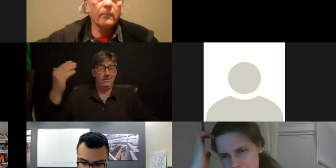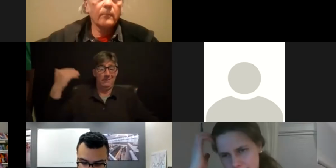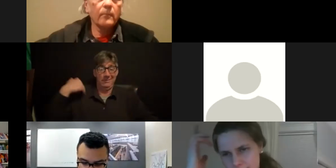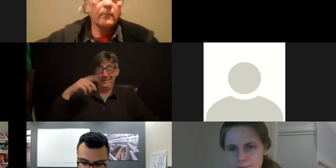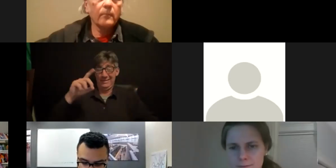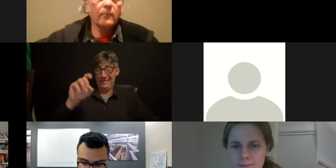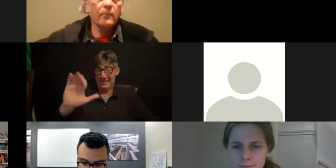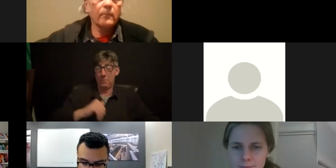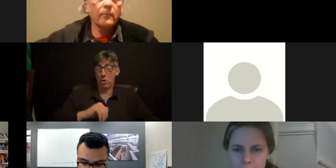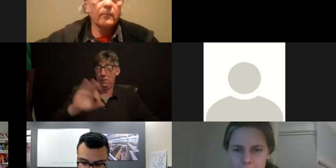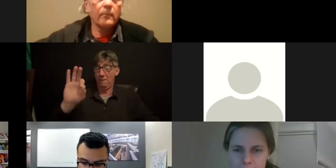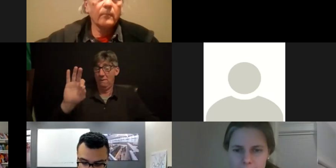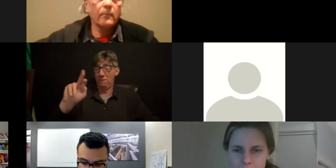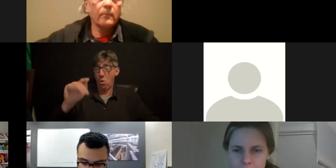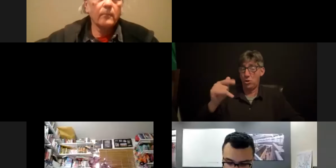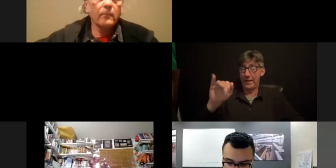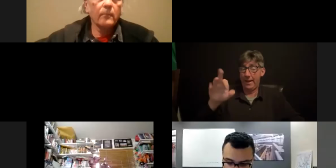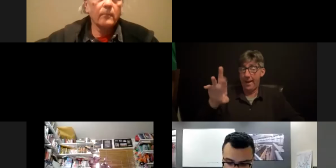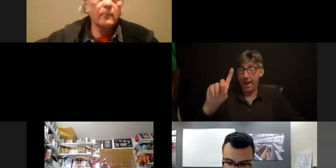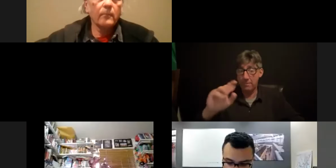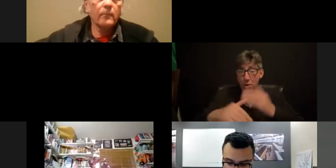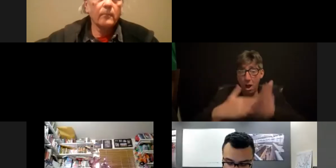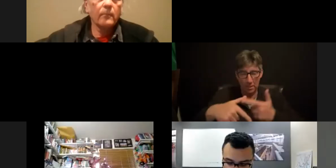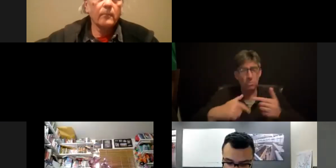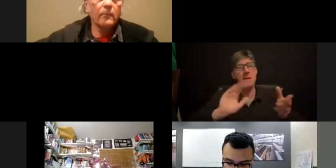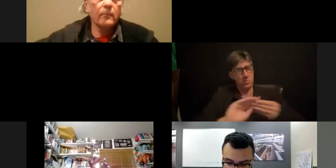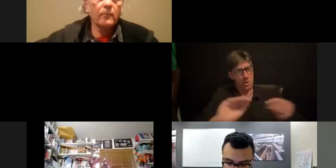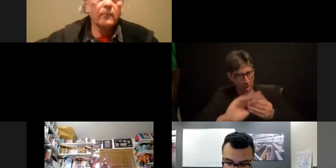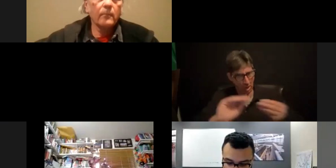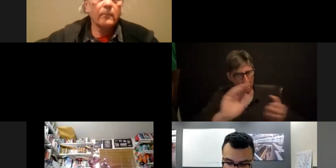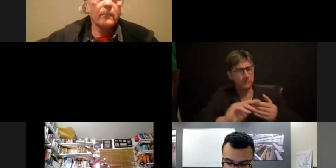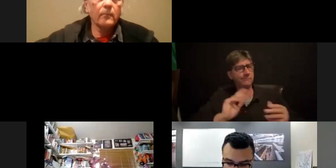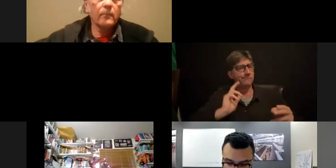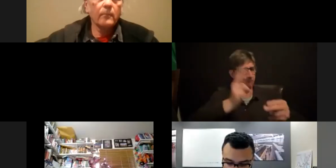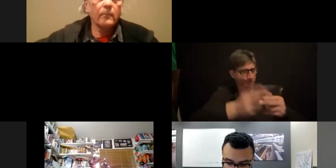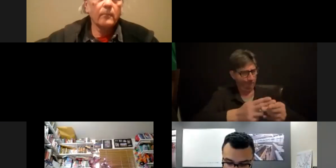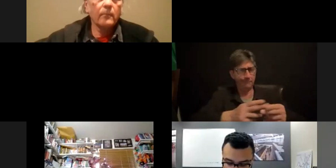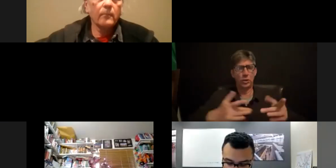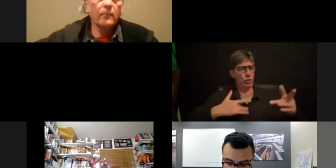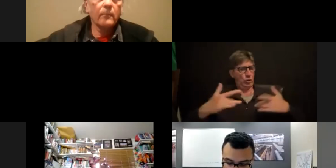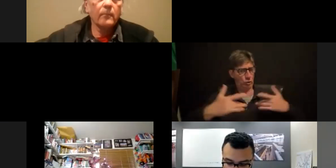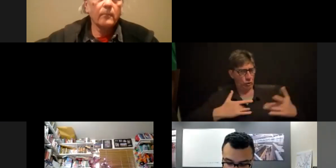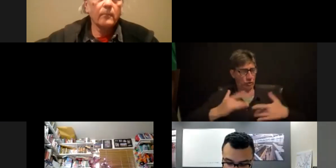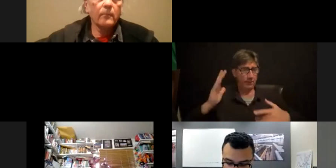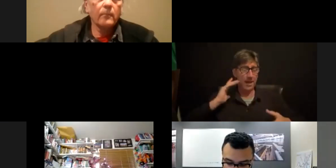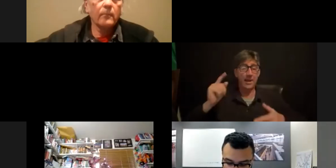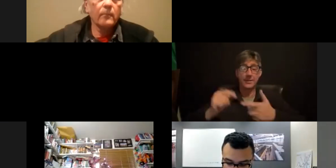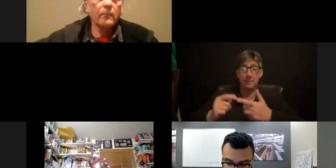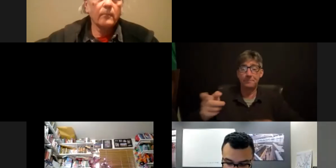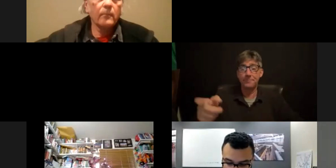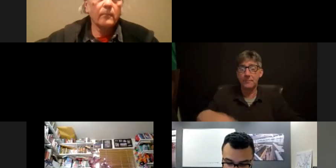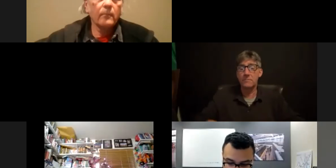part of the Forging Ahead process continue to remain, the concerns that we identified at that point. In particular, I just wanted